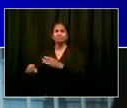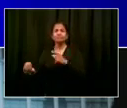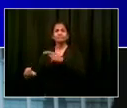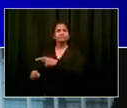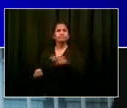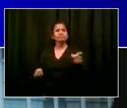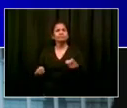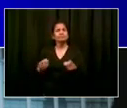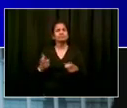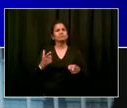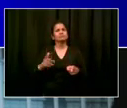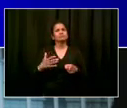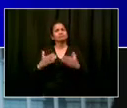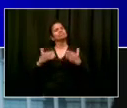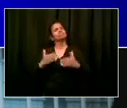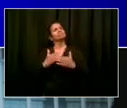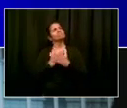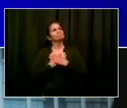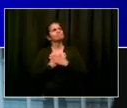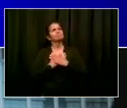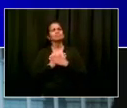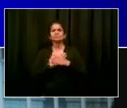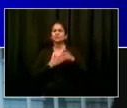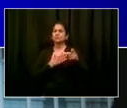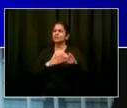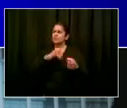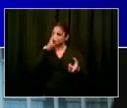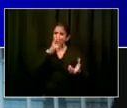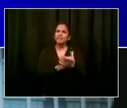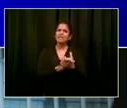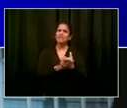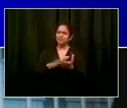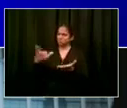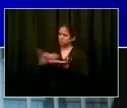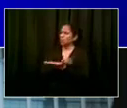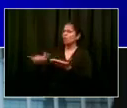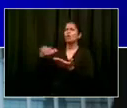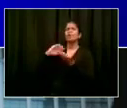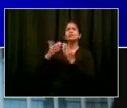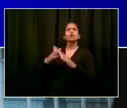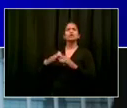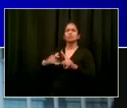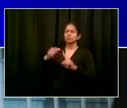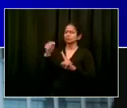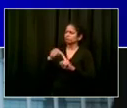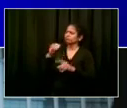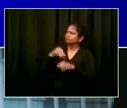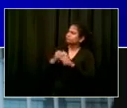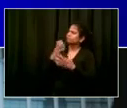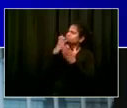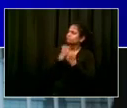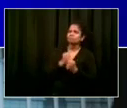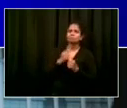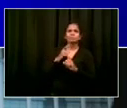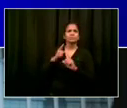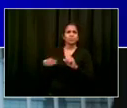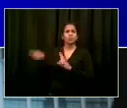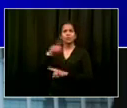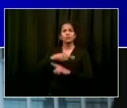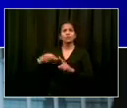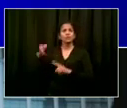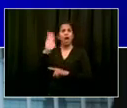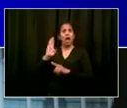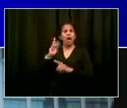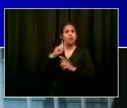other, and move forward. So God bless them all. And to all the families grieving again as we approach this memorial, God bless